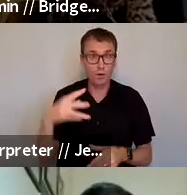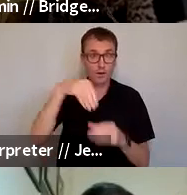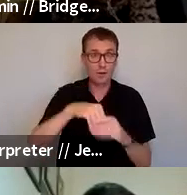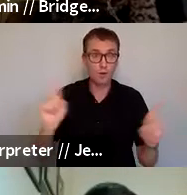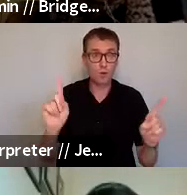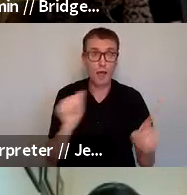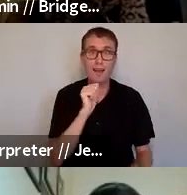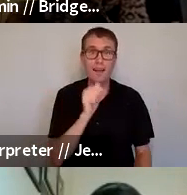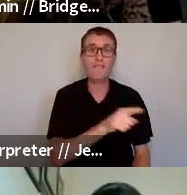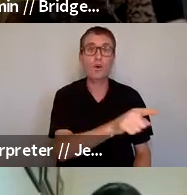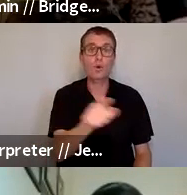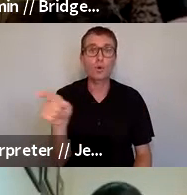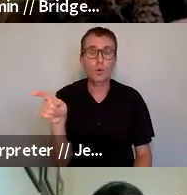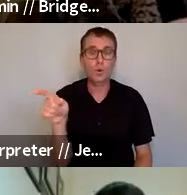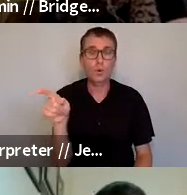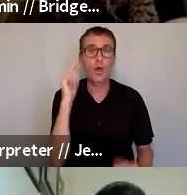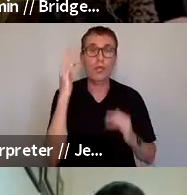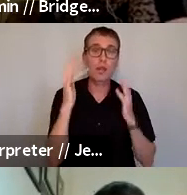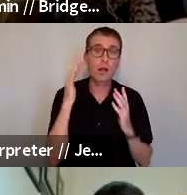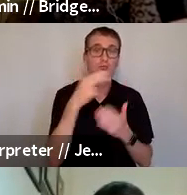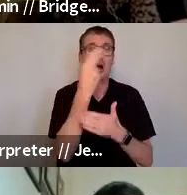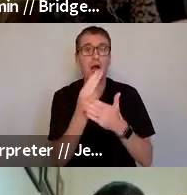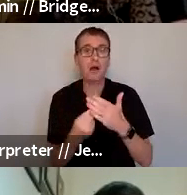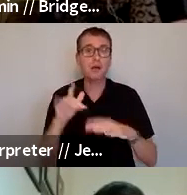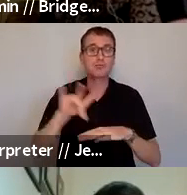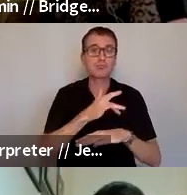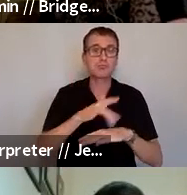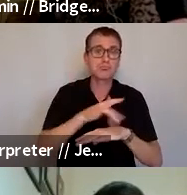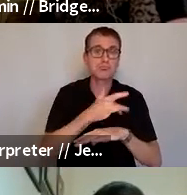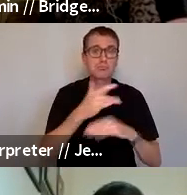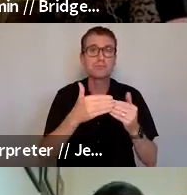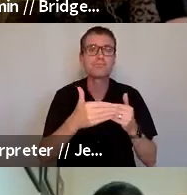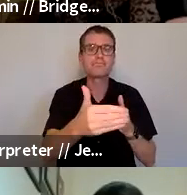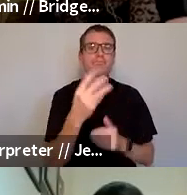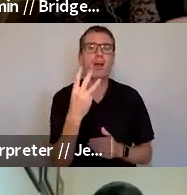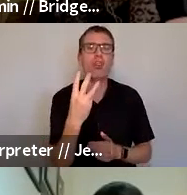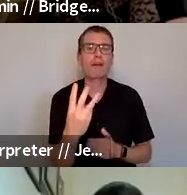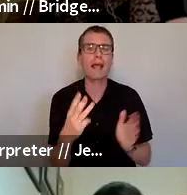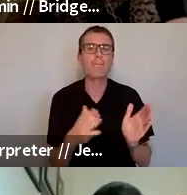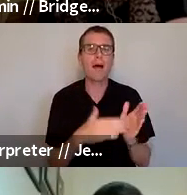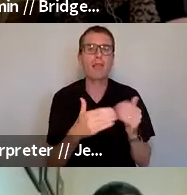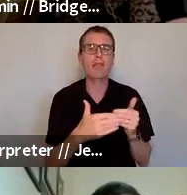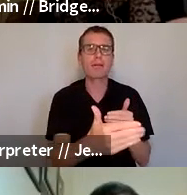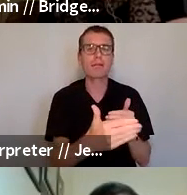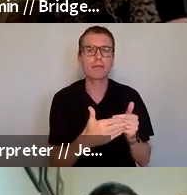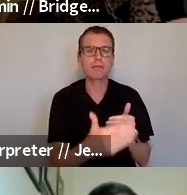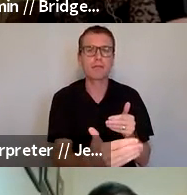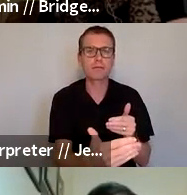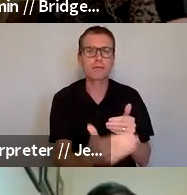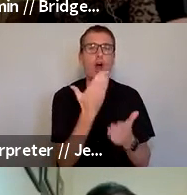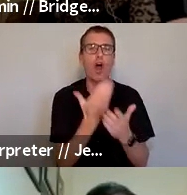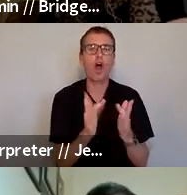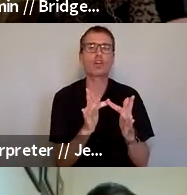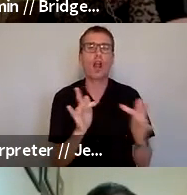you are or are thinking of doing any arts in the next 3 months as an online option